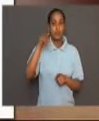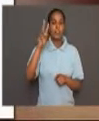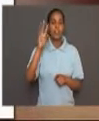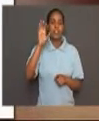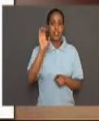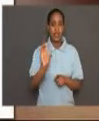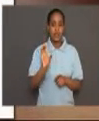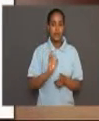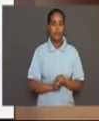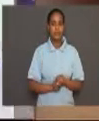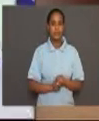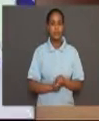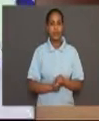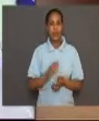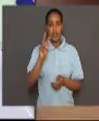PVC,